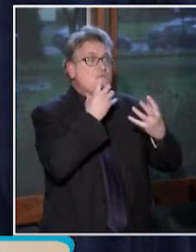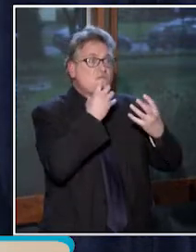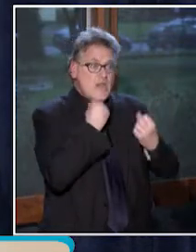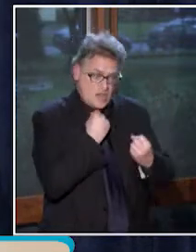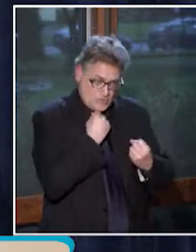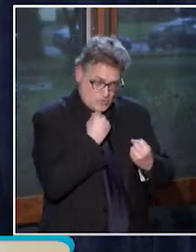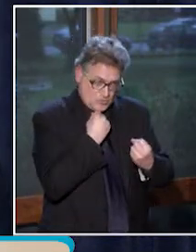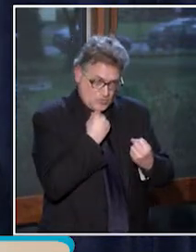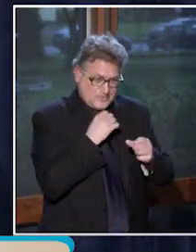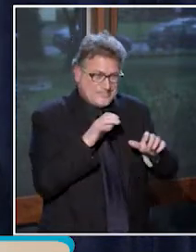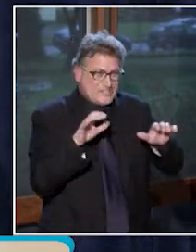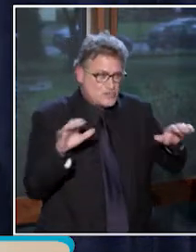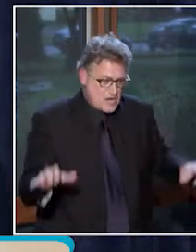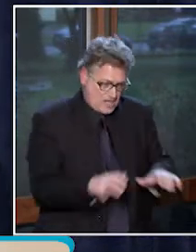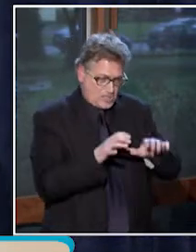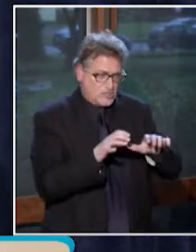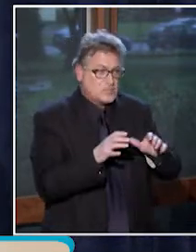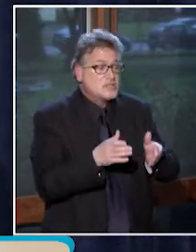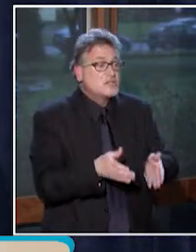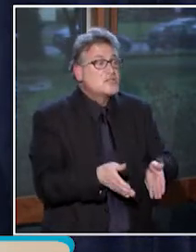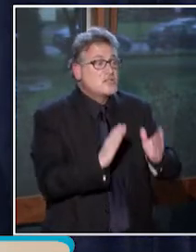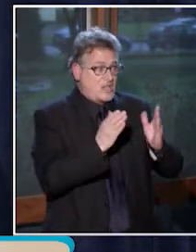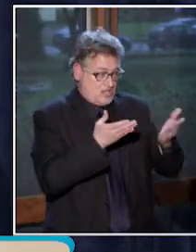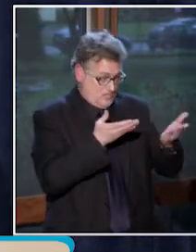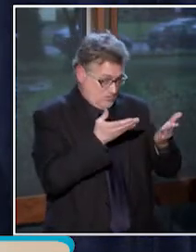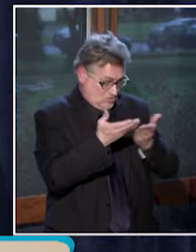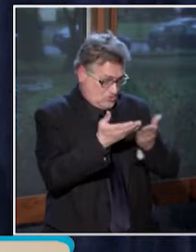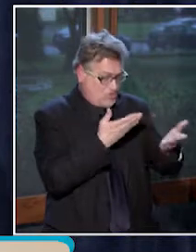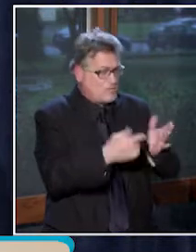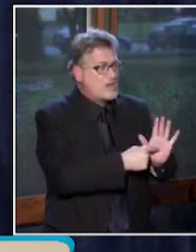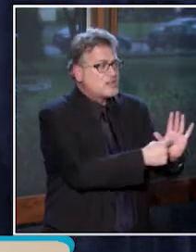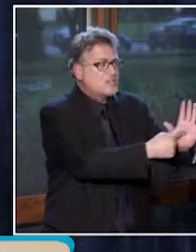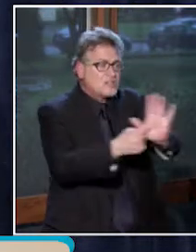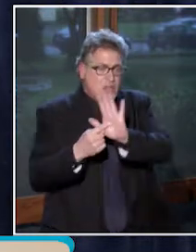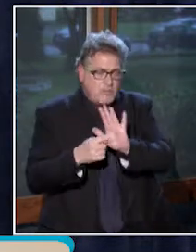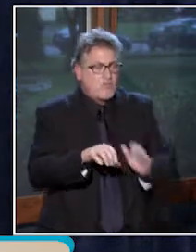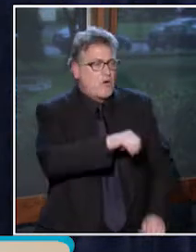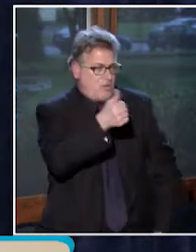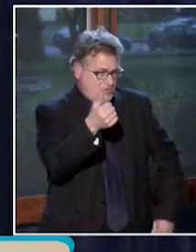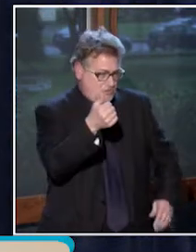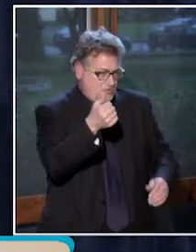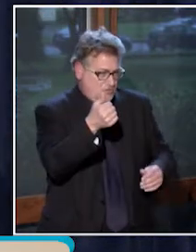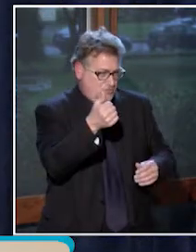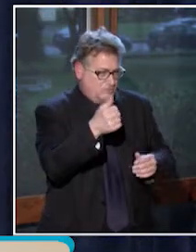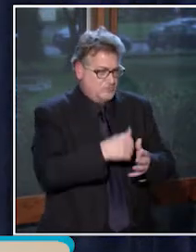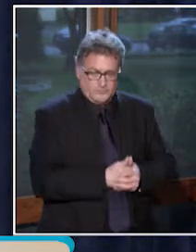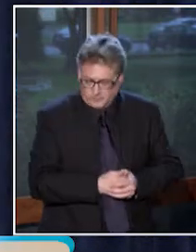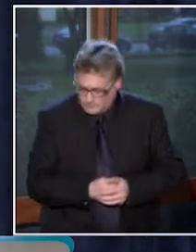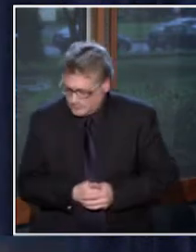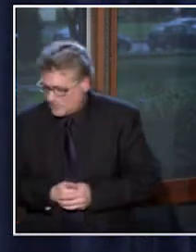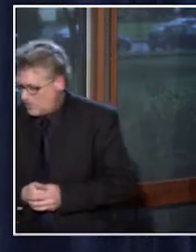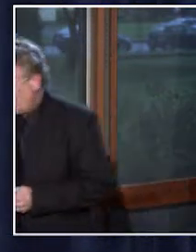action and to let them serve as an example for others.